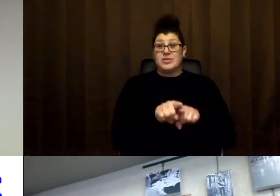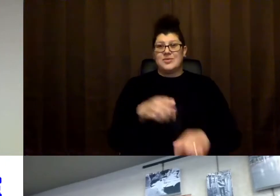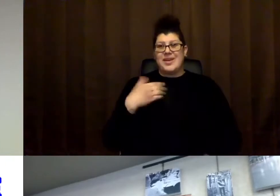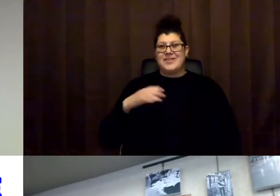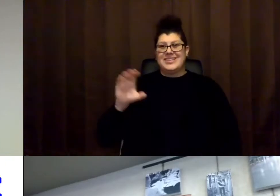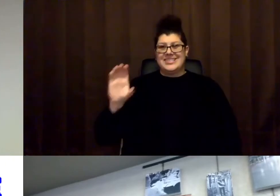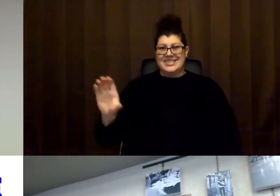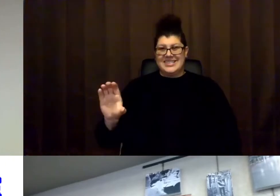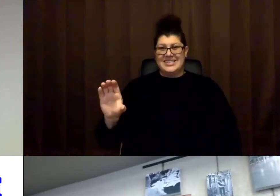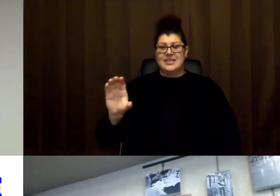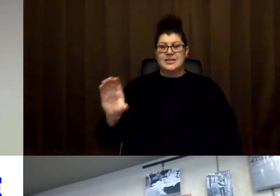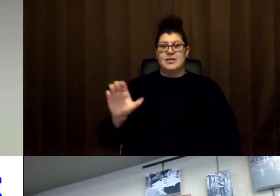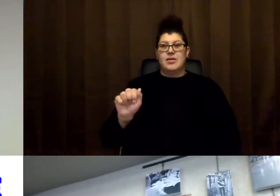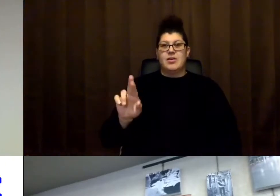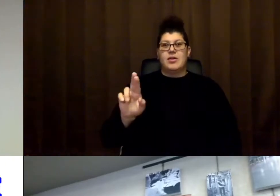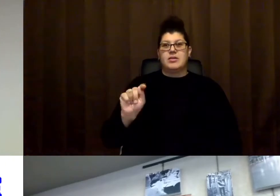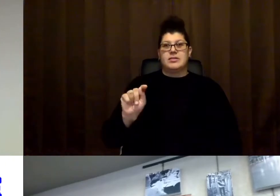county.